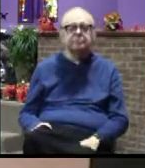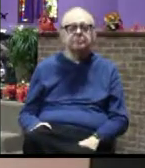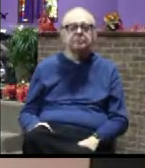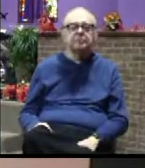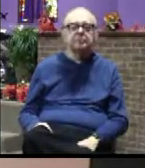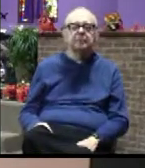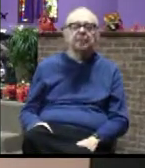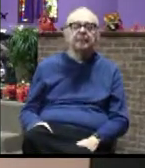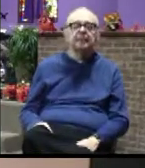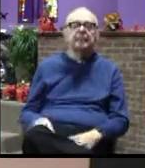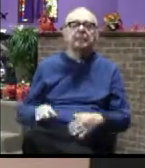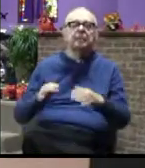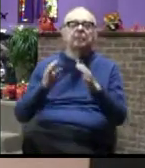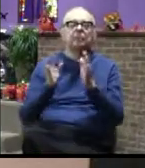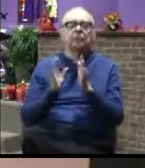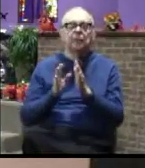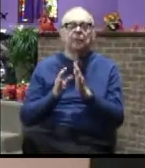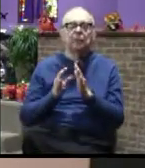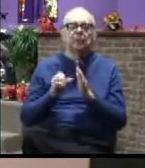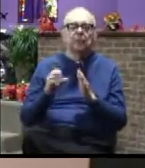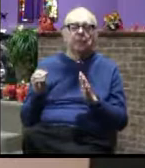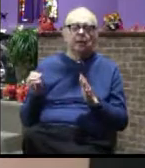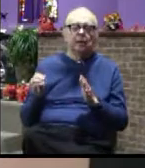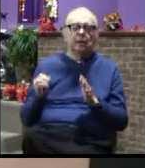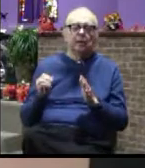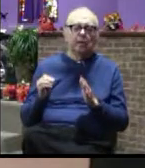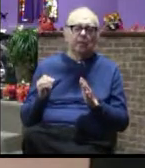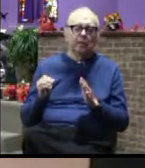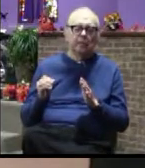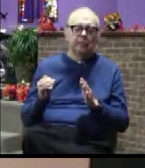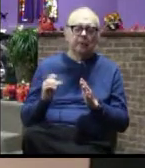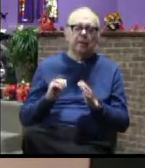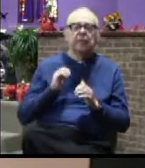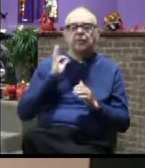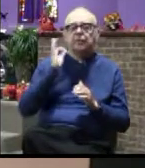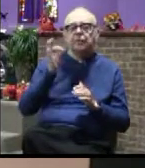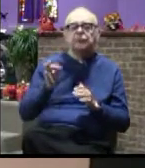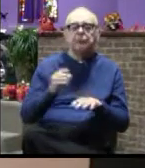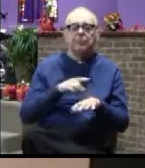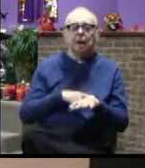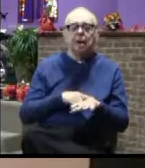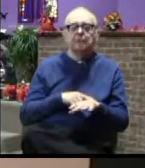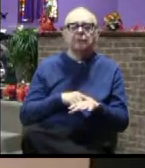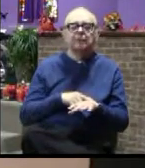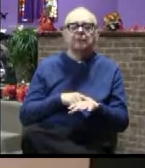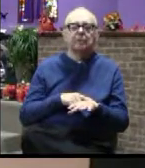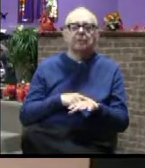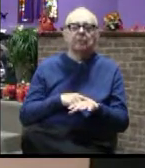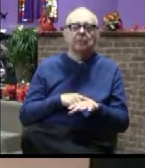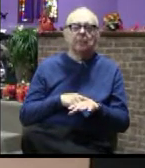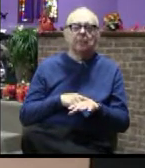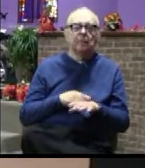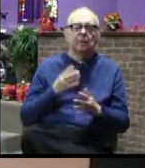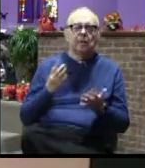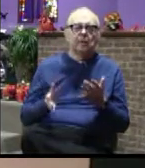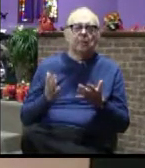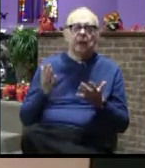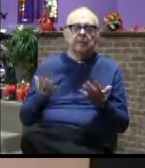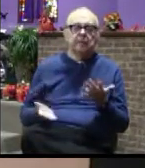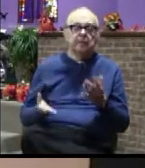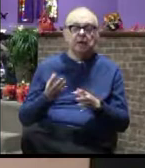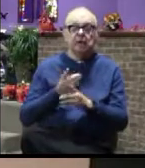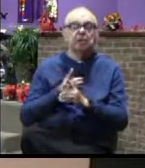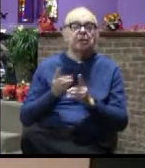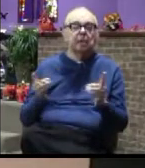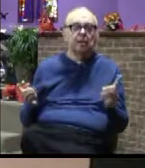He says, so that in the coming ages, he might deliver